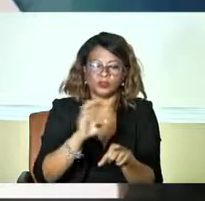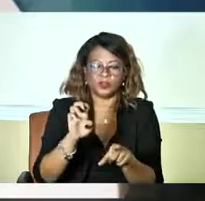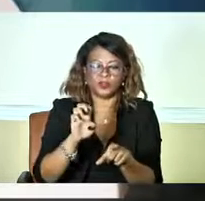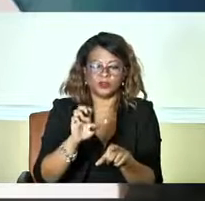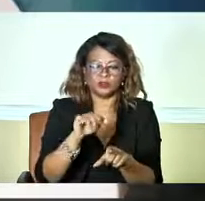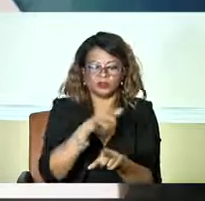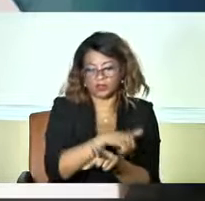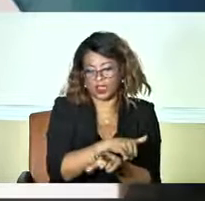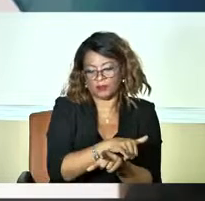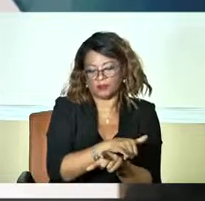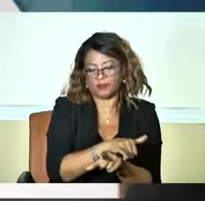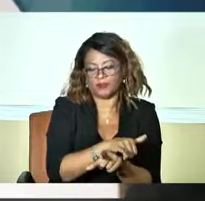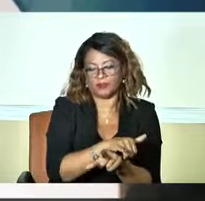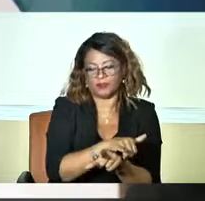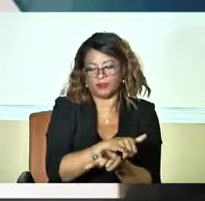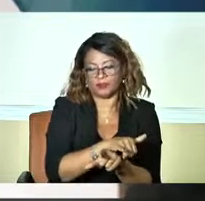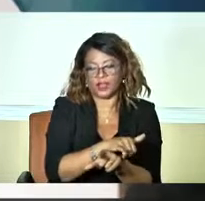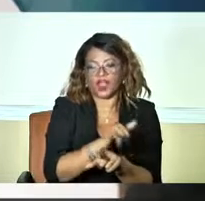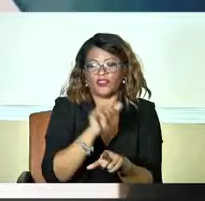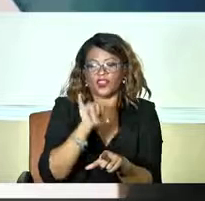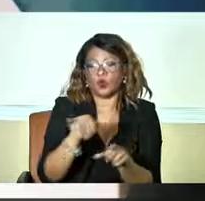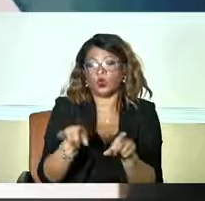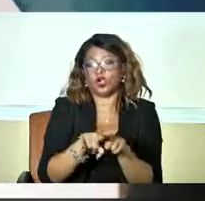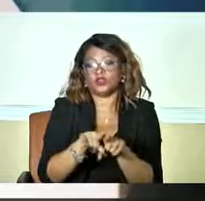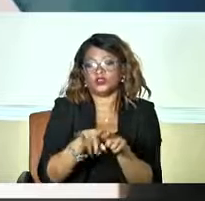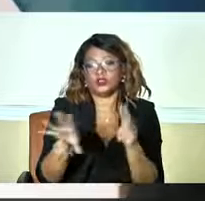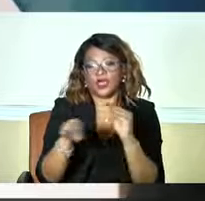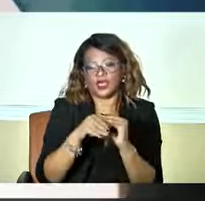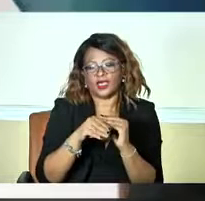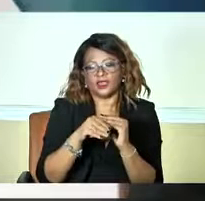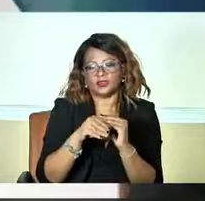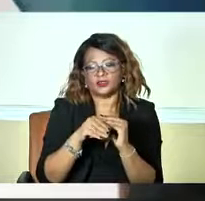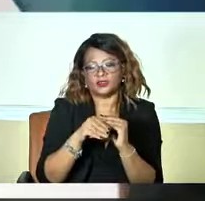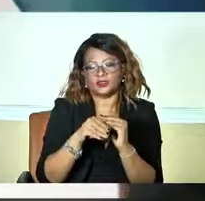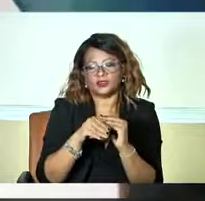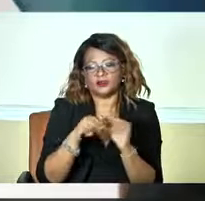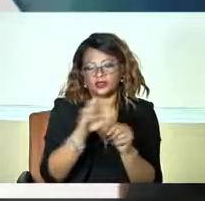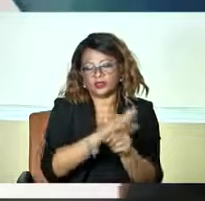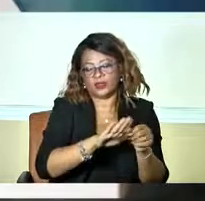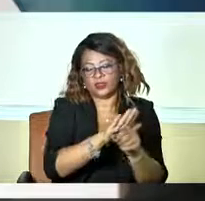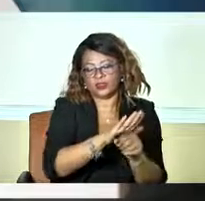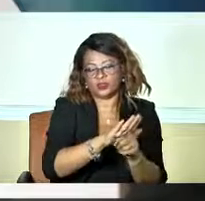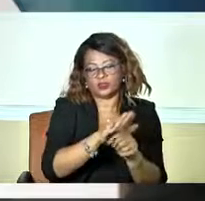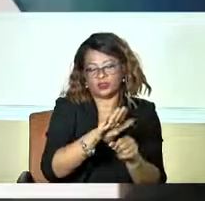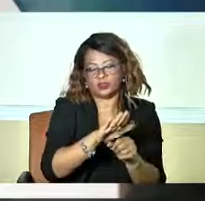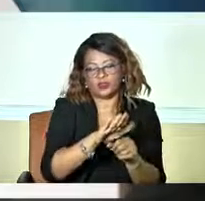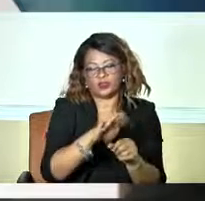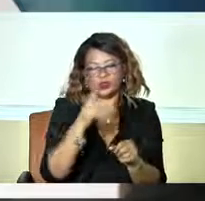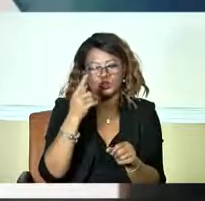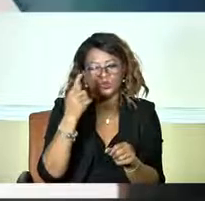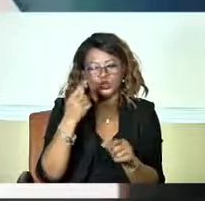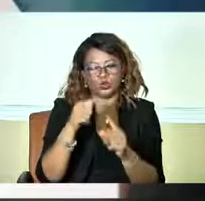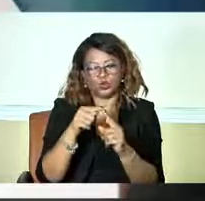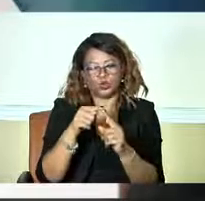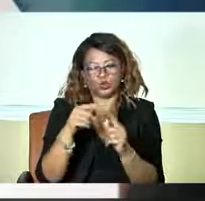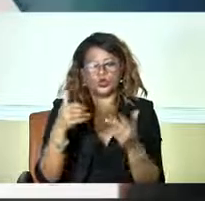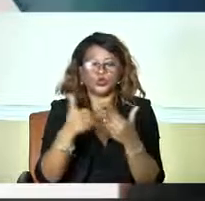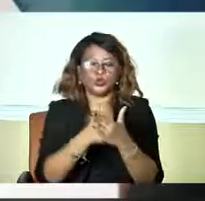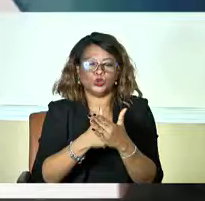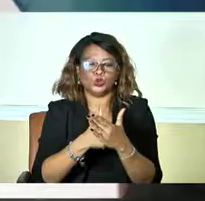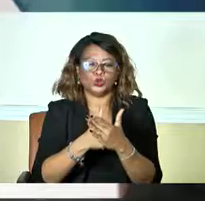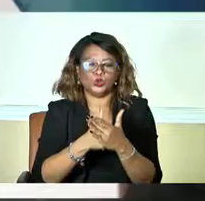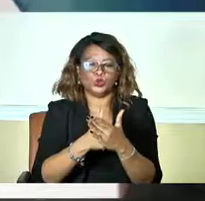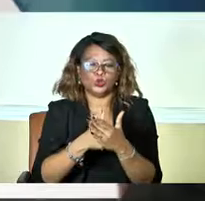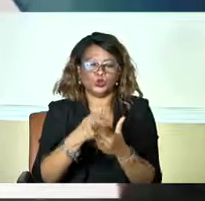kept, and that will also add some additional space to the new facility